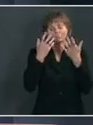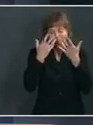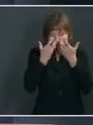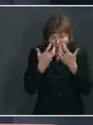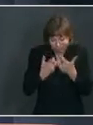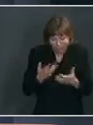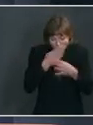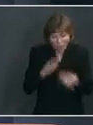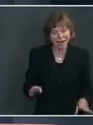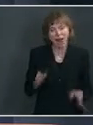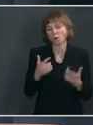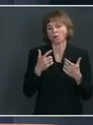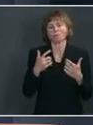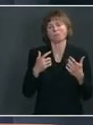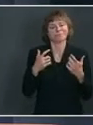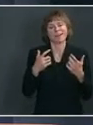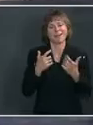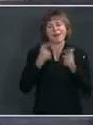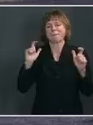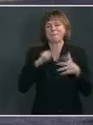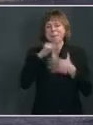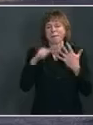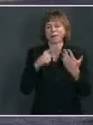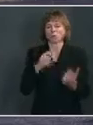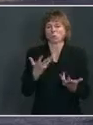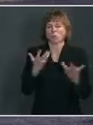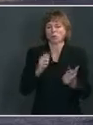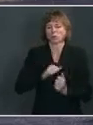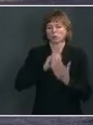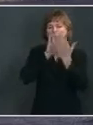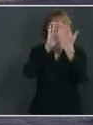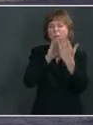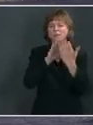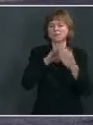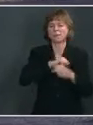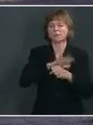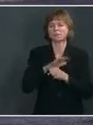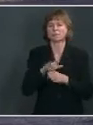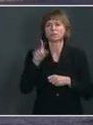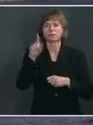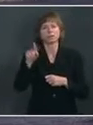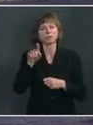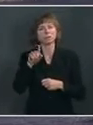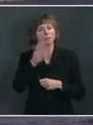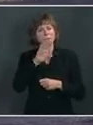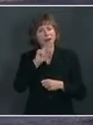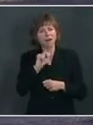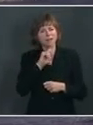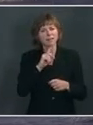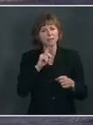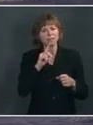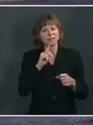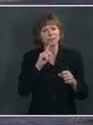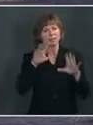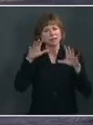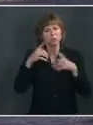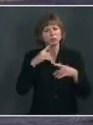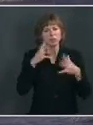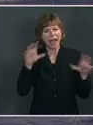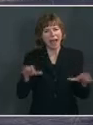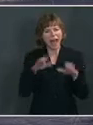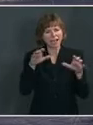address the crisis we're facing. On COVID, can you confirm that the Biden administration is actively looking into expanding